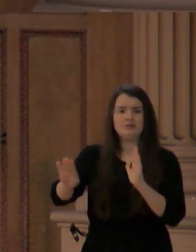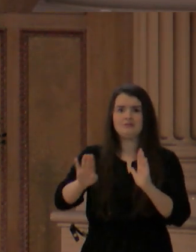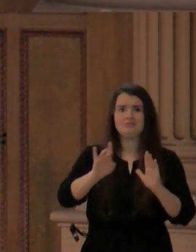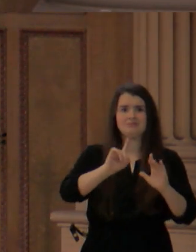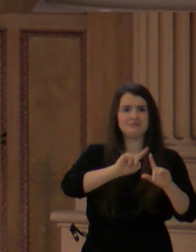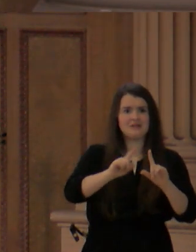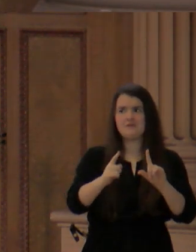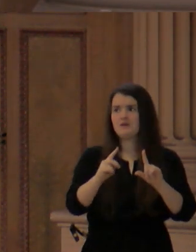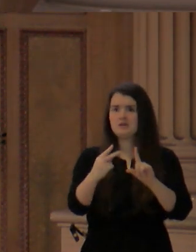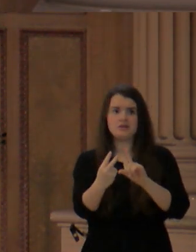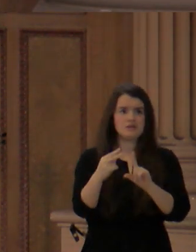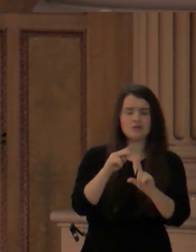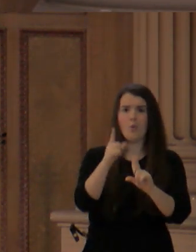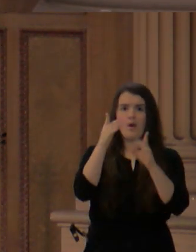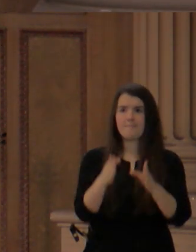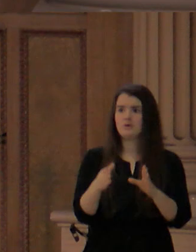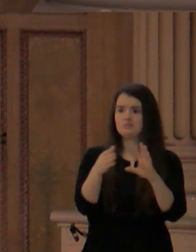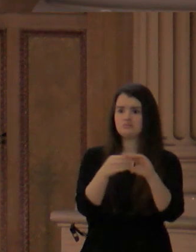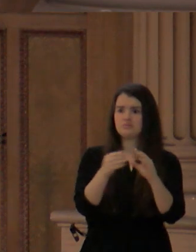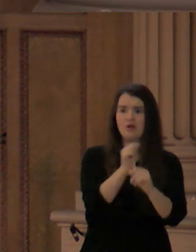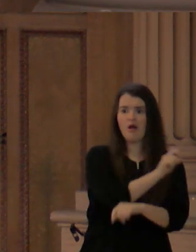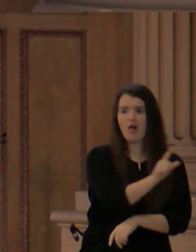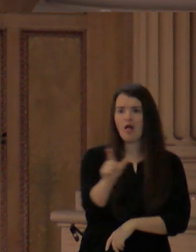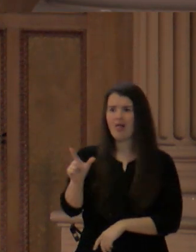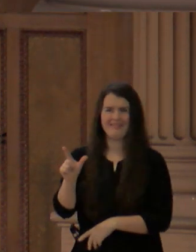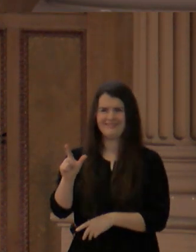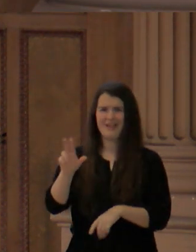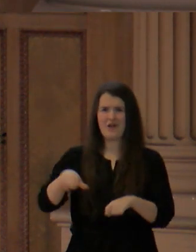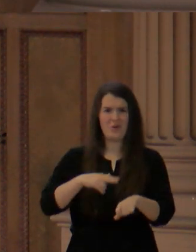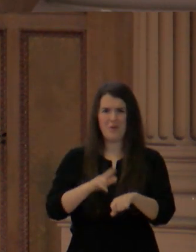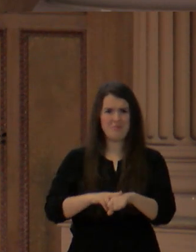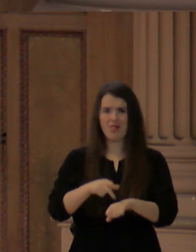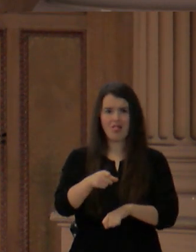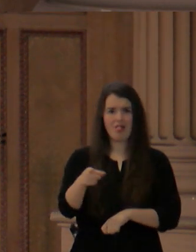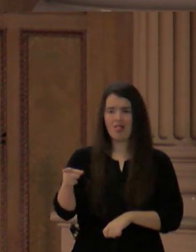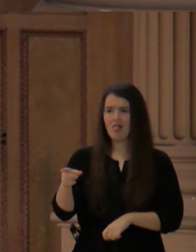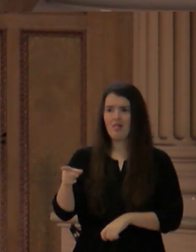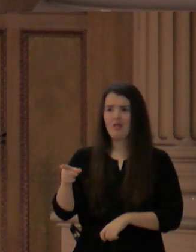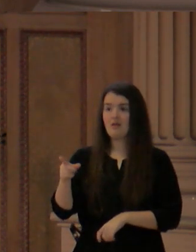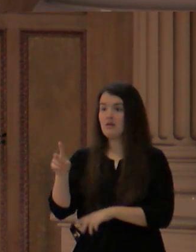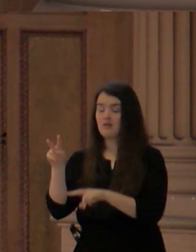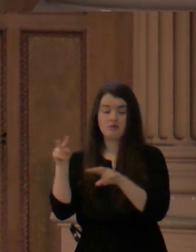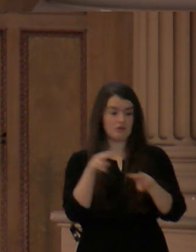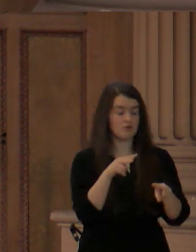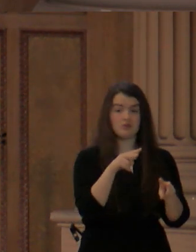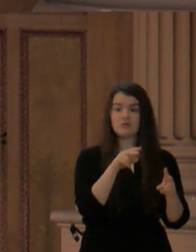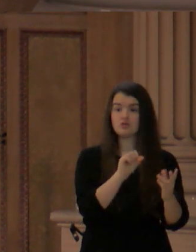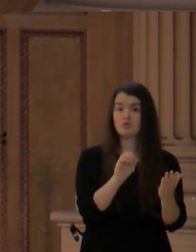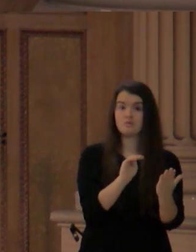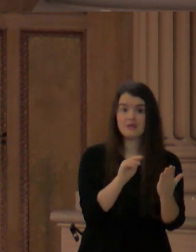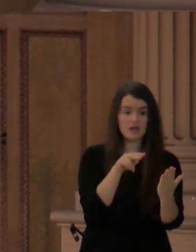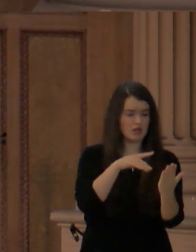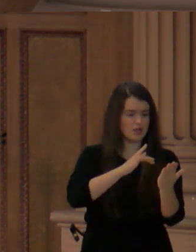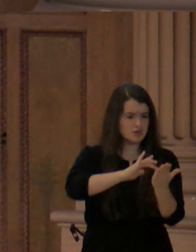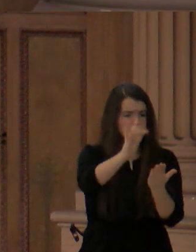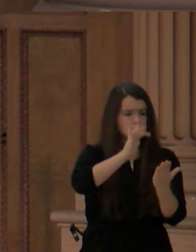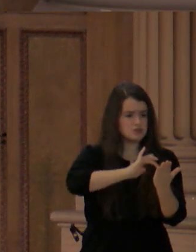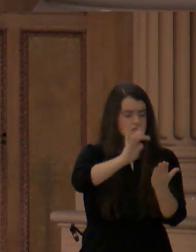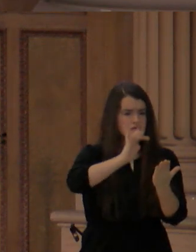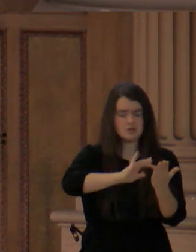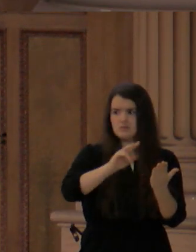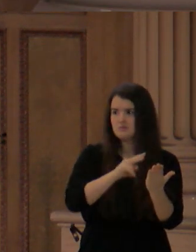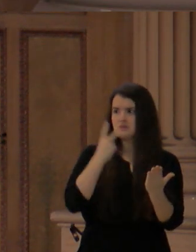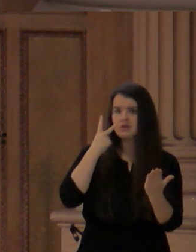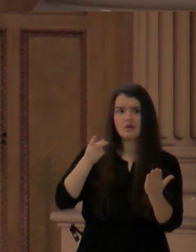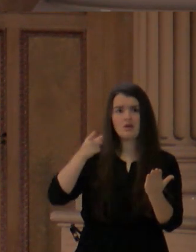them both from the same person it's just not normal for it to be that way. And then you go on social media and you start scrolling and you go past okay war in Europe